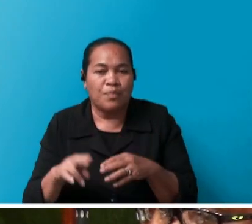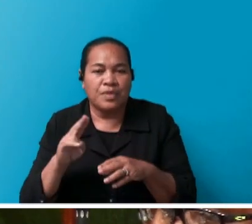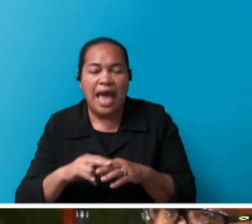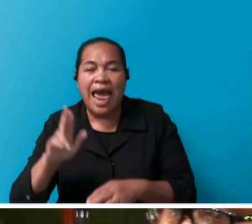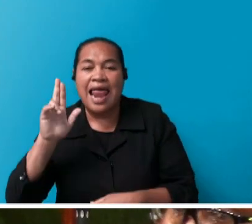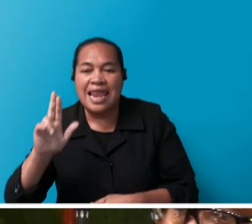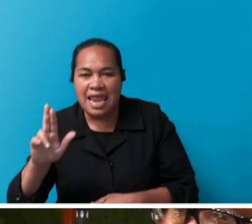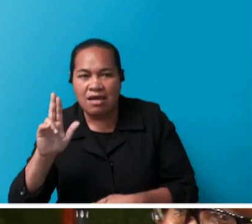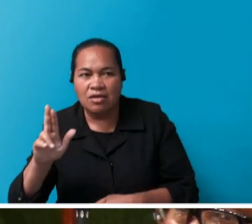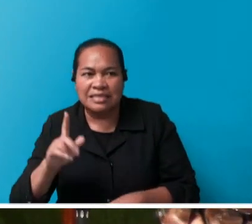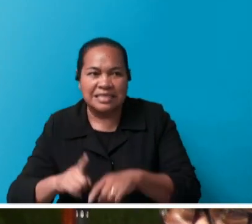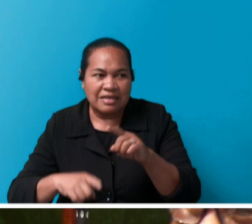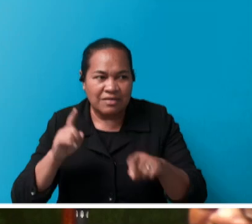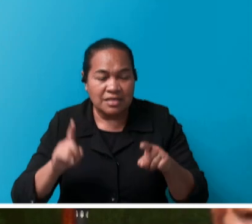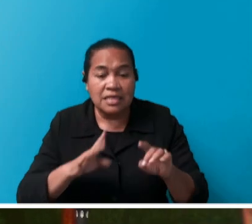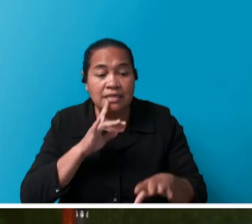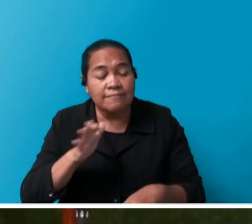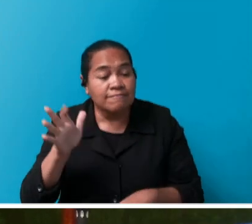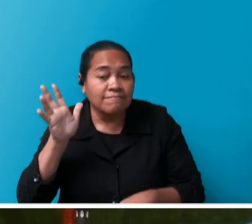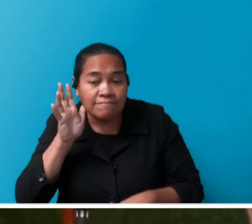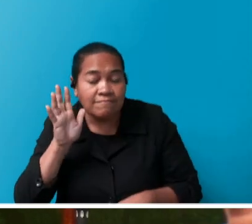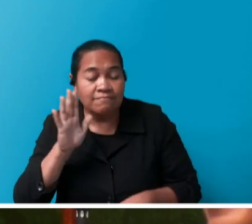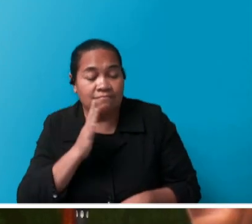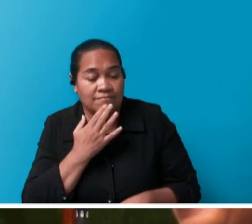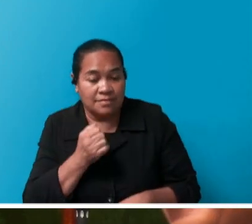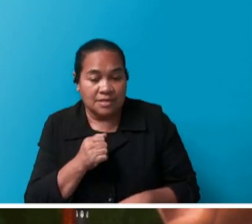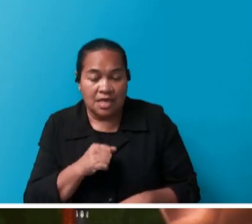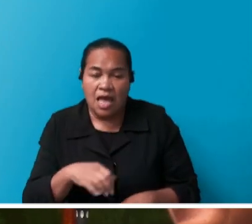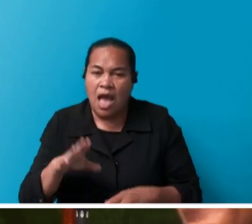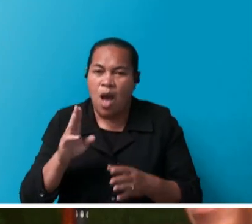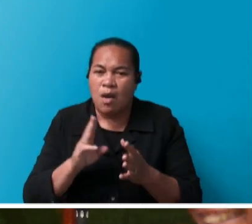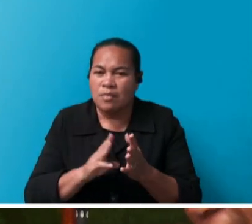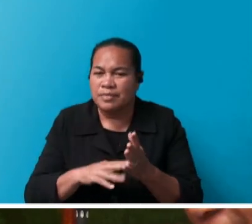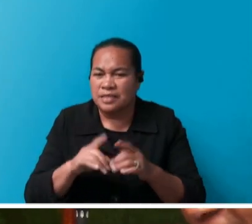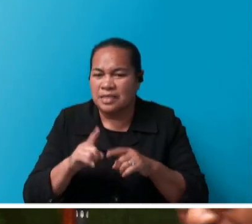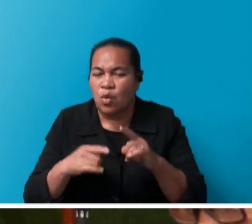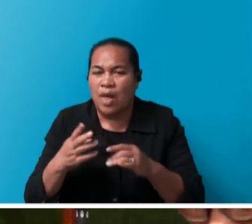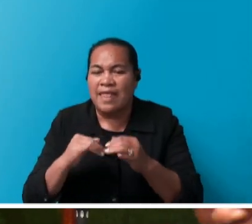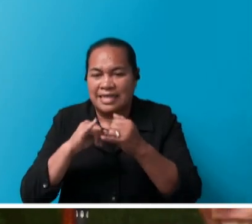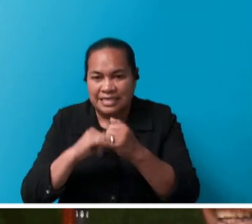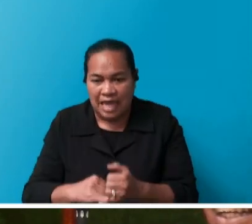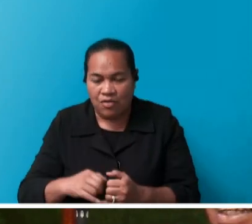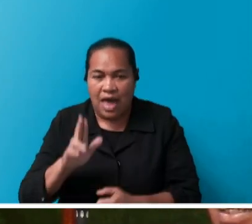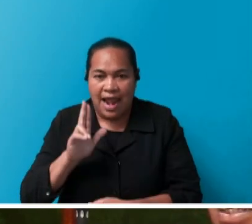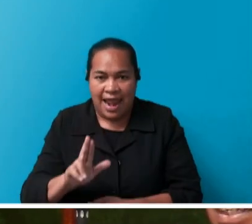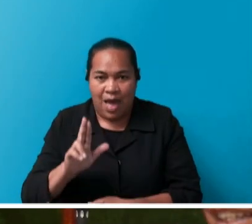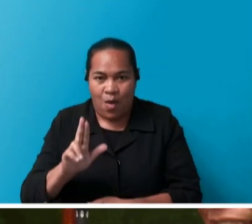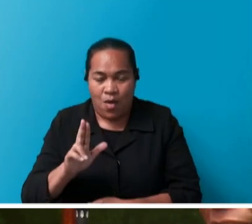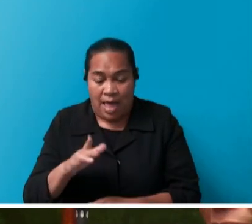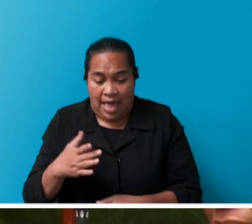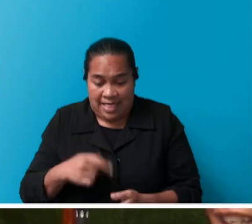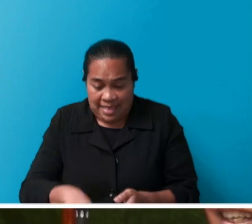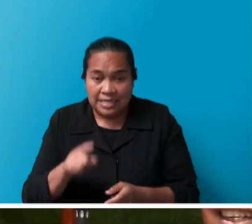Listen, Namukai Lau, Mode, Common Nursing Station in the Southern Lau Group. Later this month,